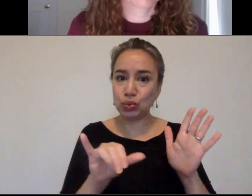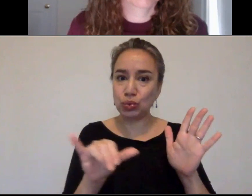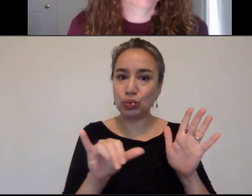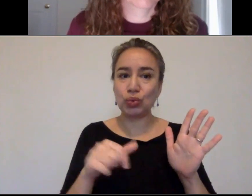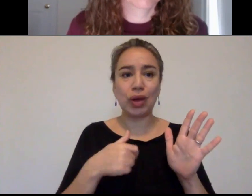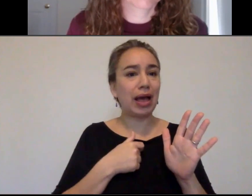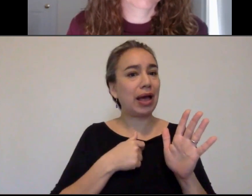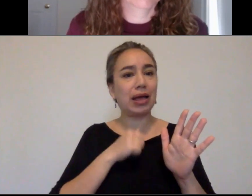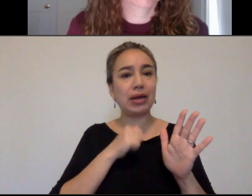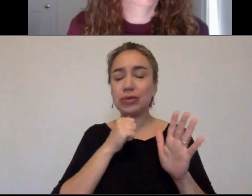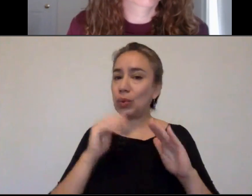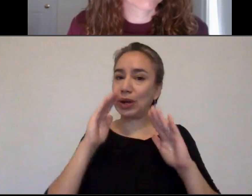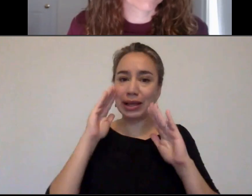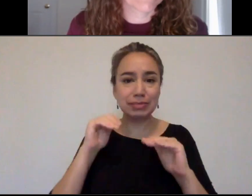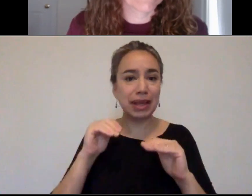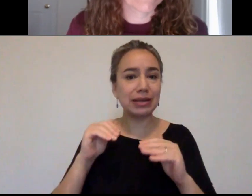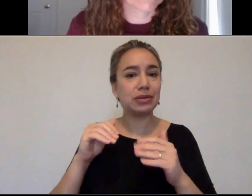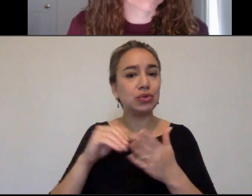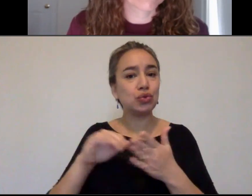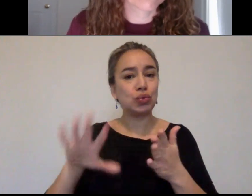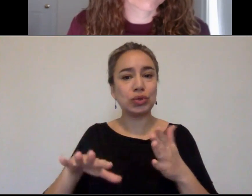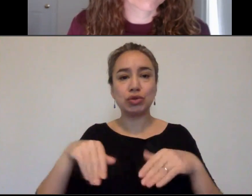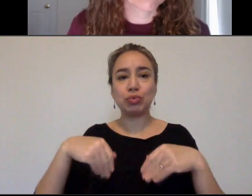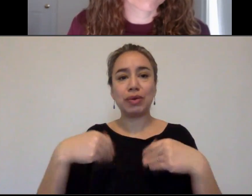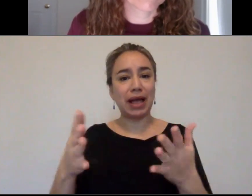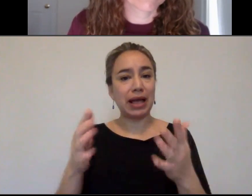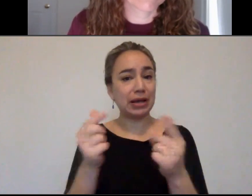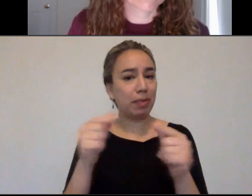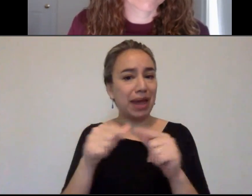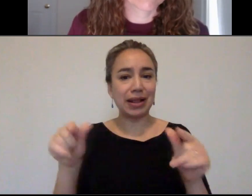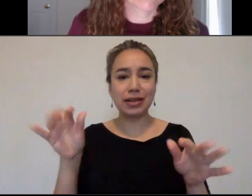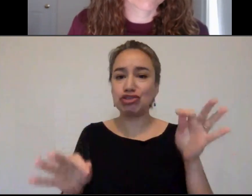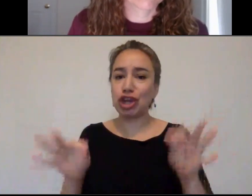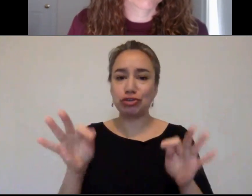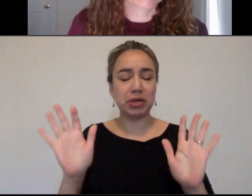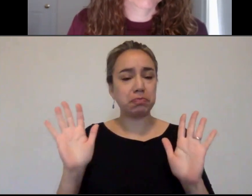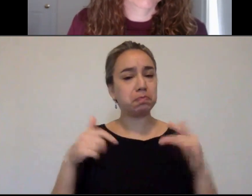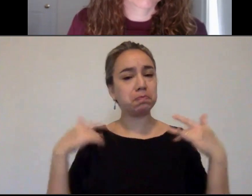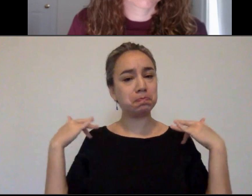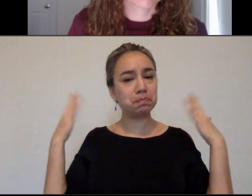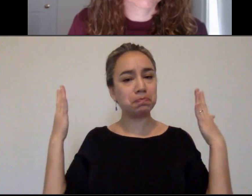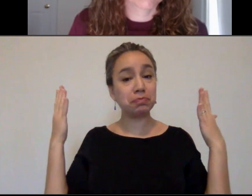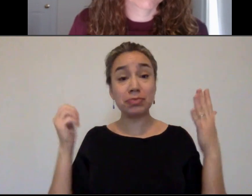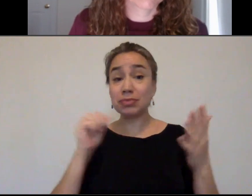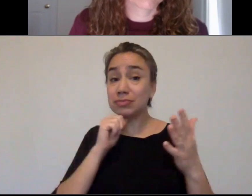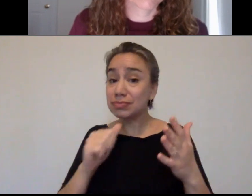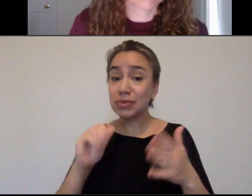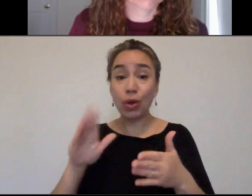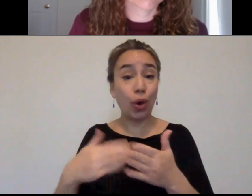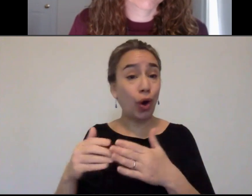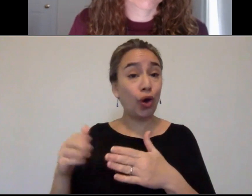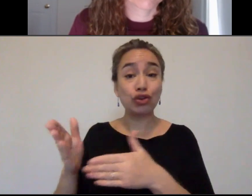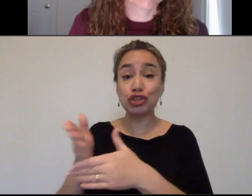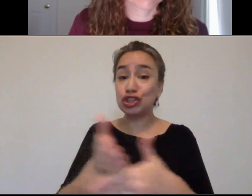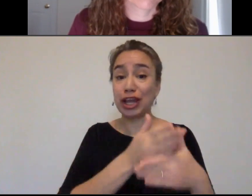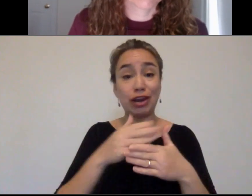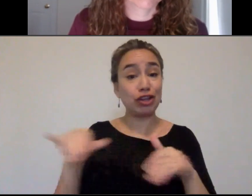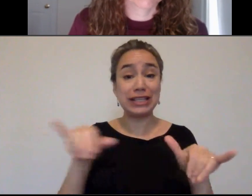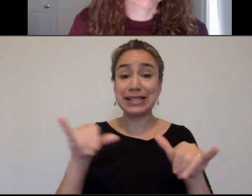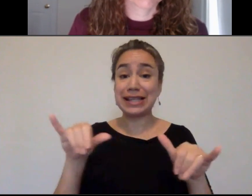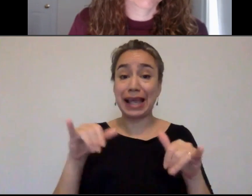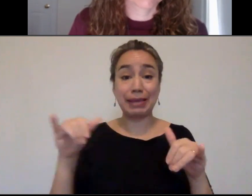to provide grammaticality judgments, because not everybody shares those judgments. So I just say, assume these